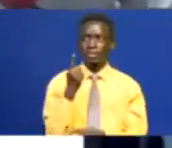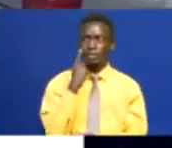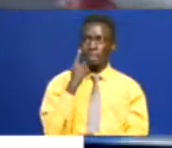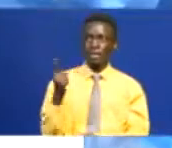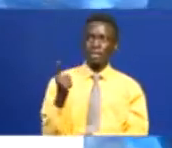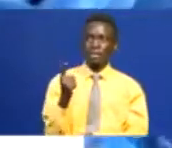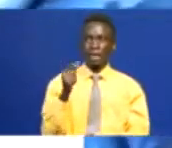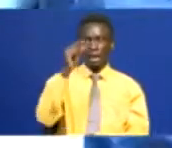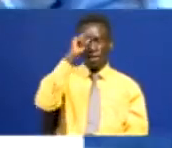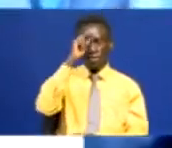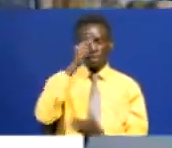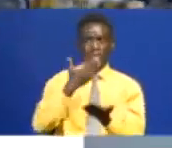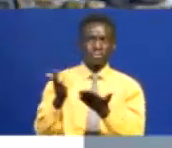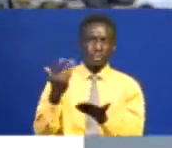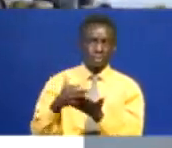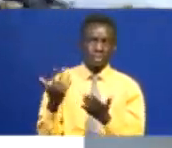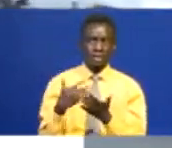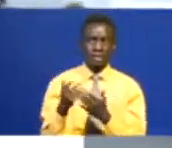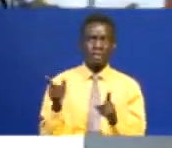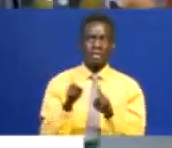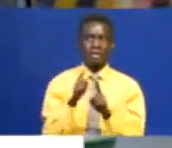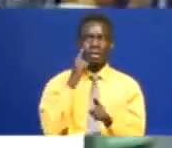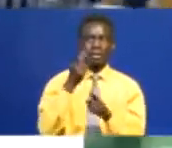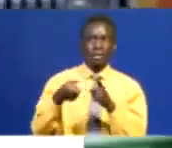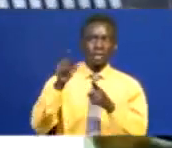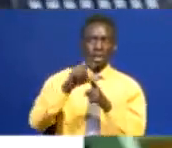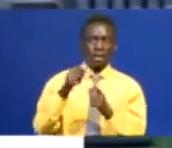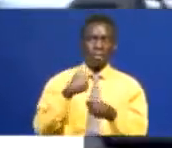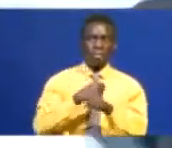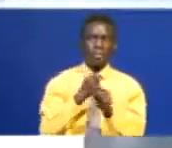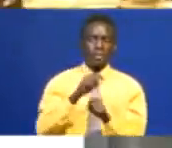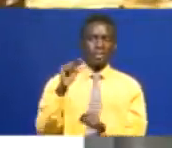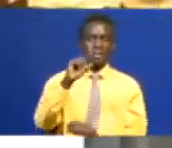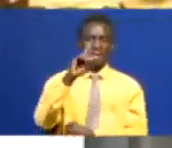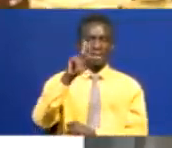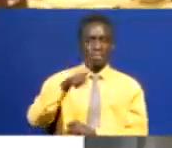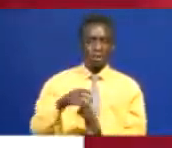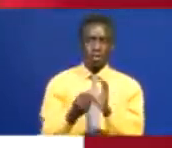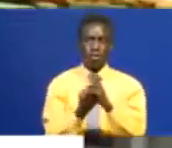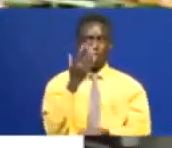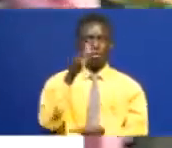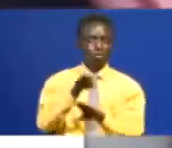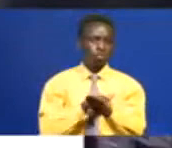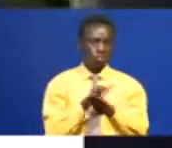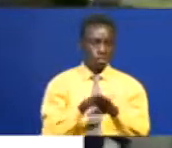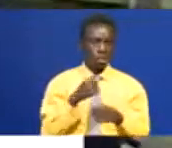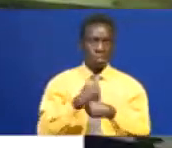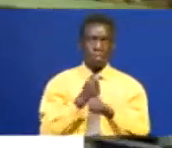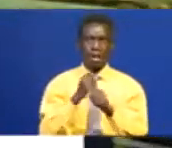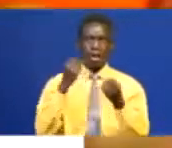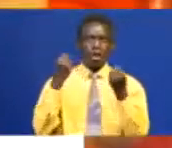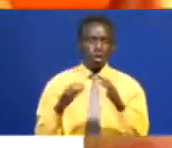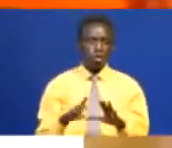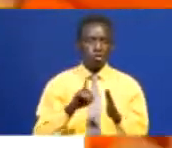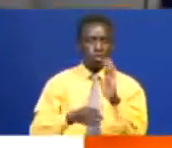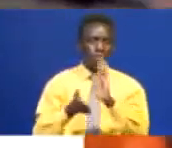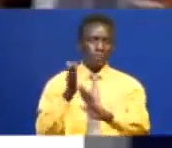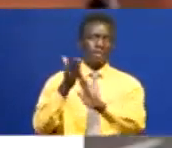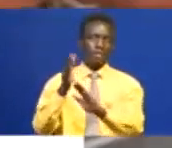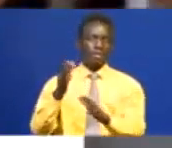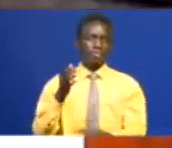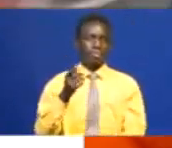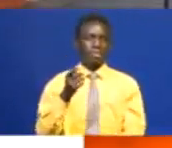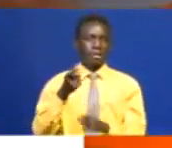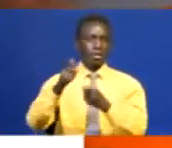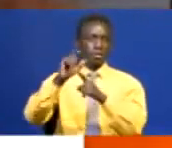spending after last year's election-driven increase also dragged down GDP growth, which lost further momentum after the previous quarter